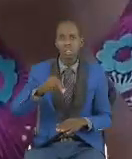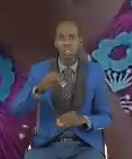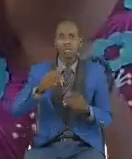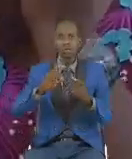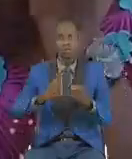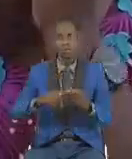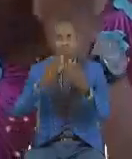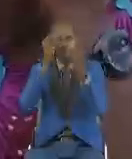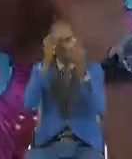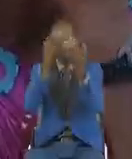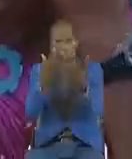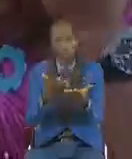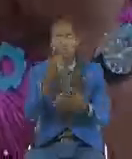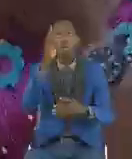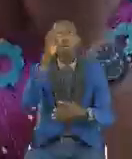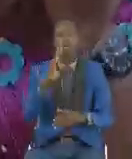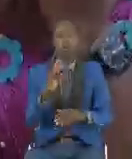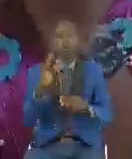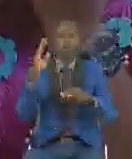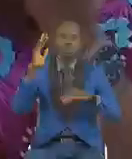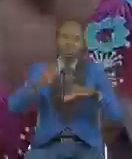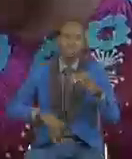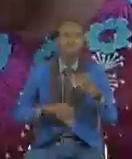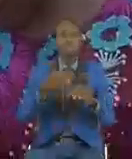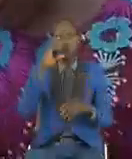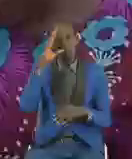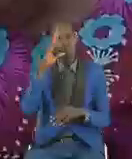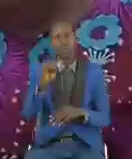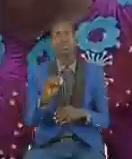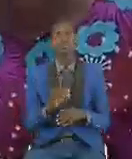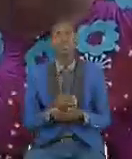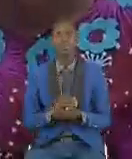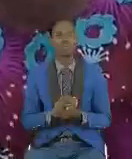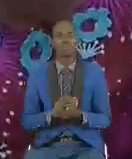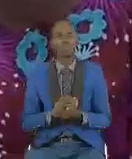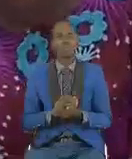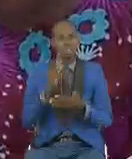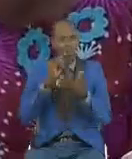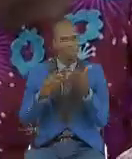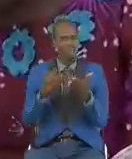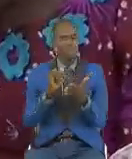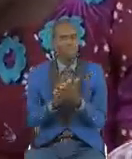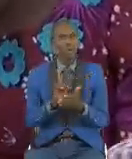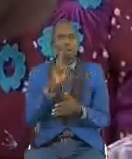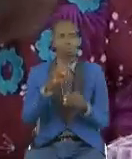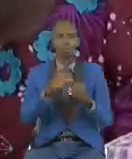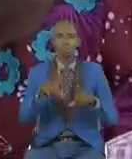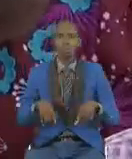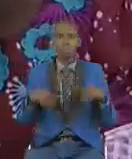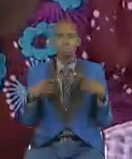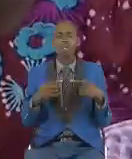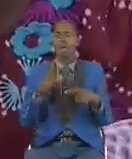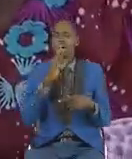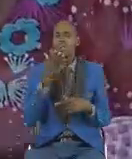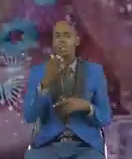God rather than men. Check that up in your life. Are there areas of your